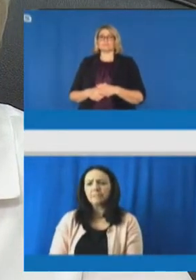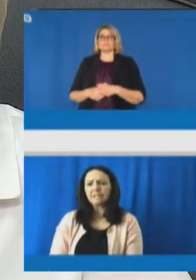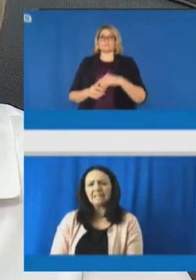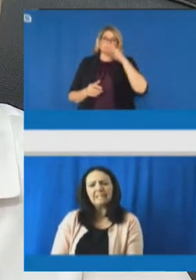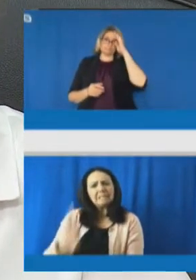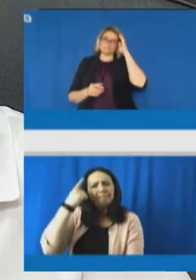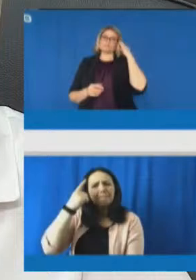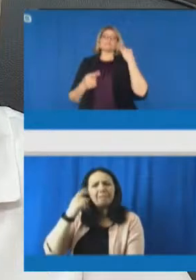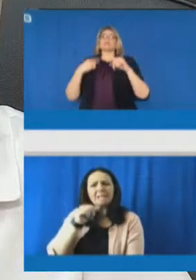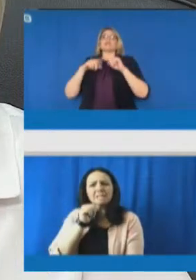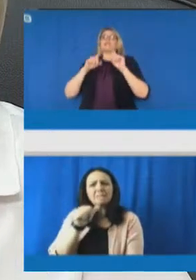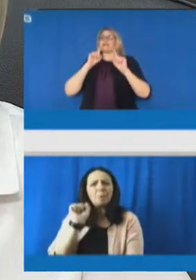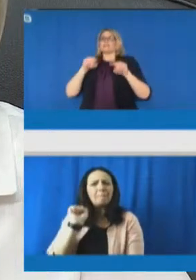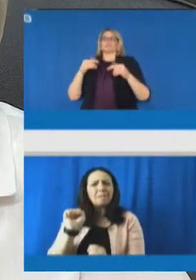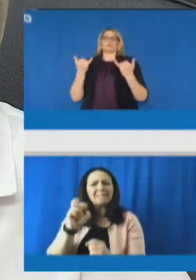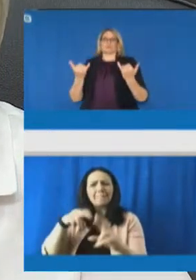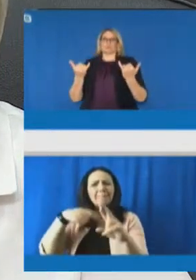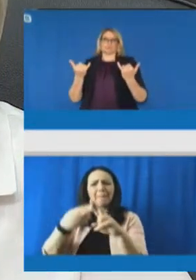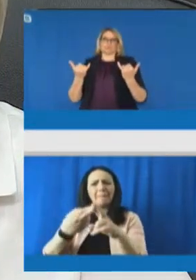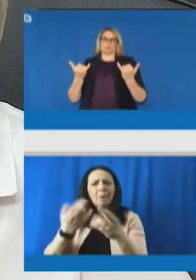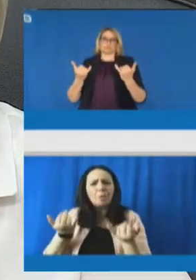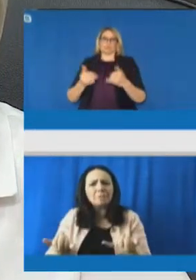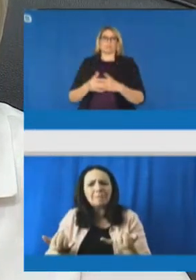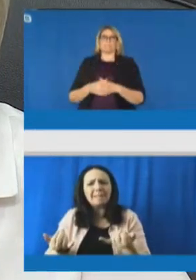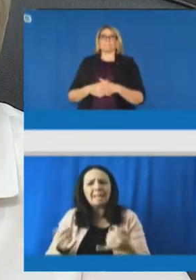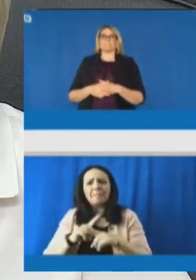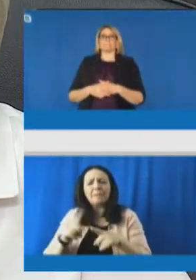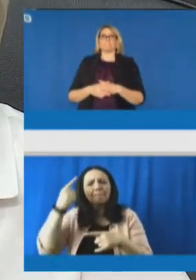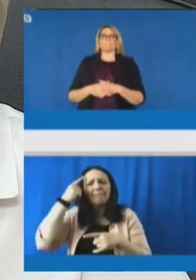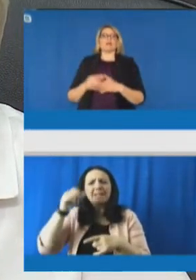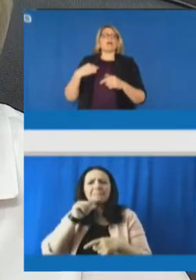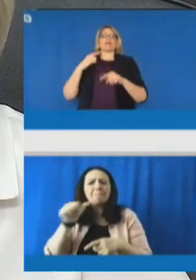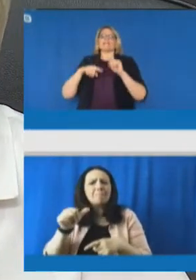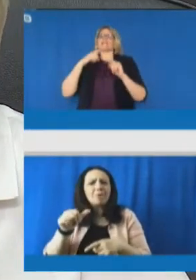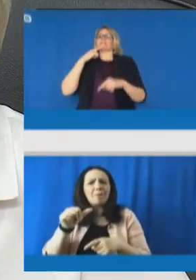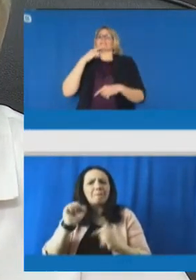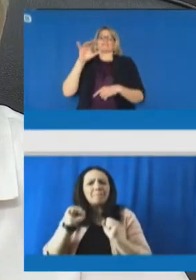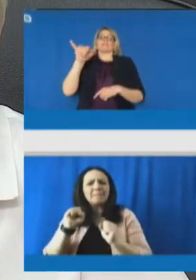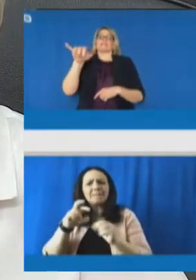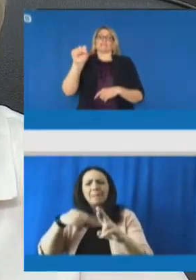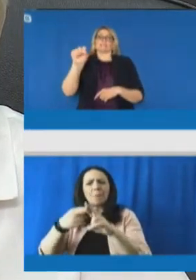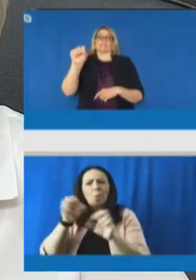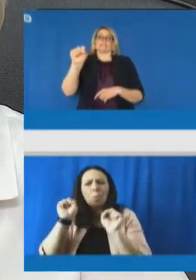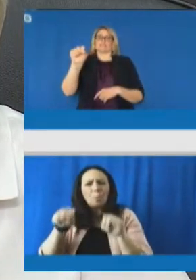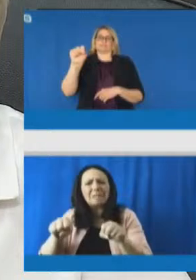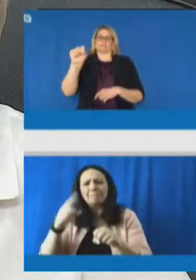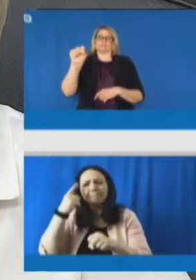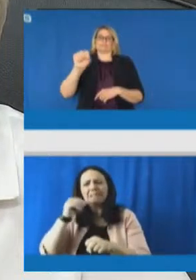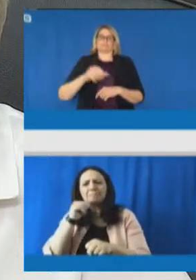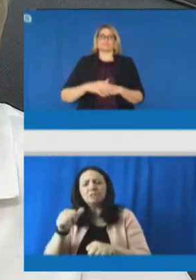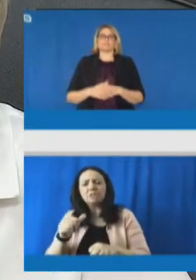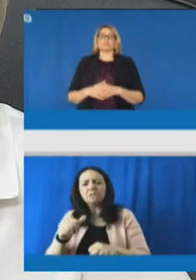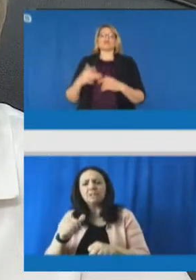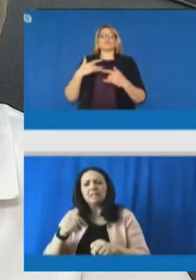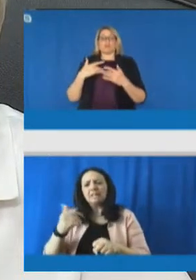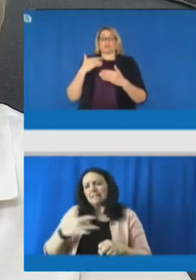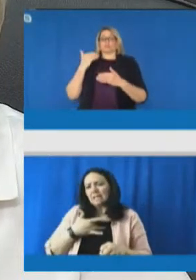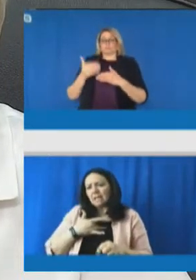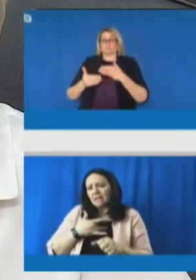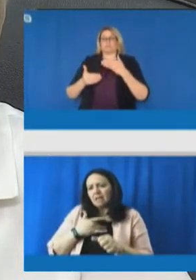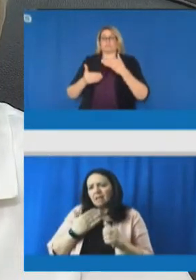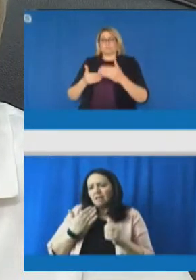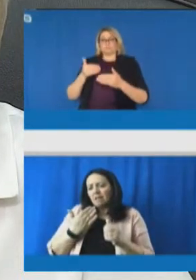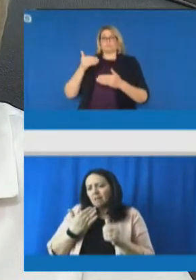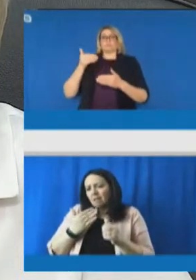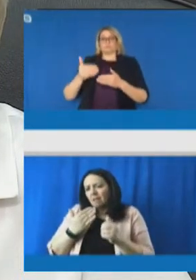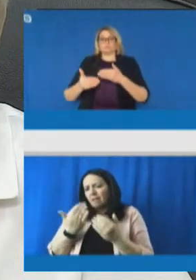I guess urgencies. And we'll be progressing. I'm not saying no, especially when it comes to the custody